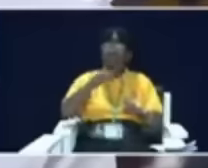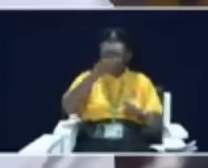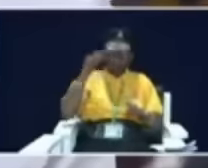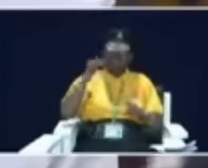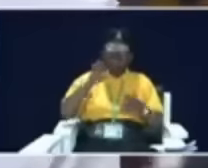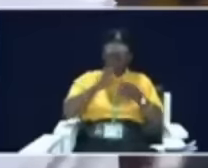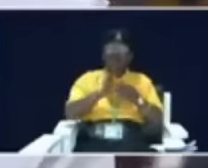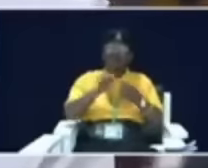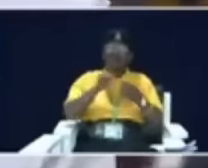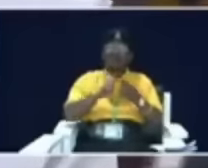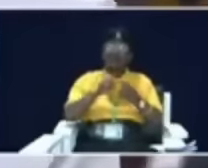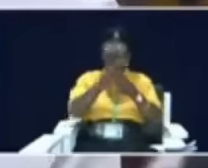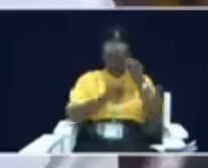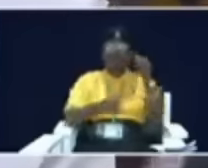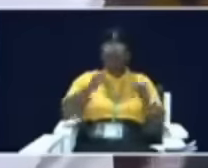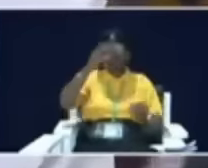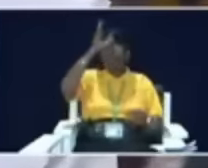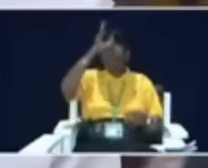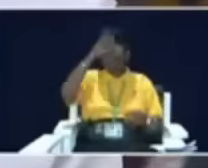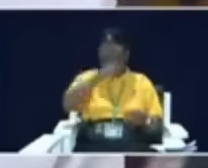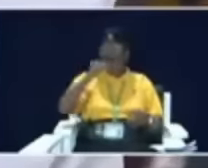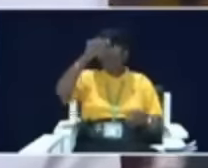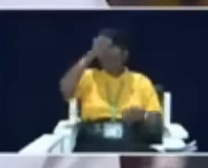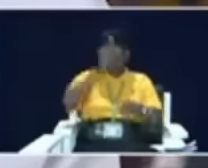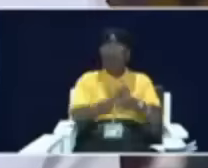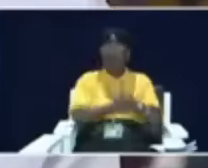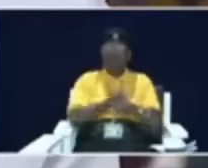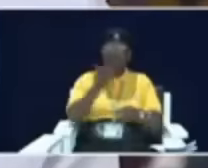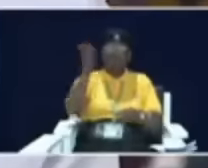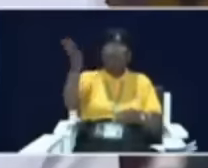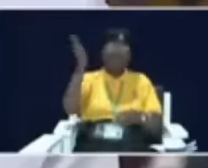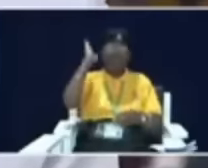be a boundary.